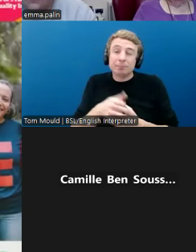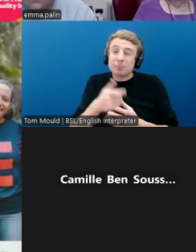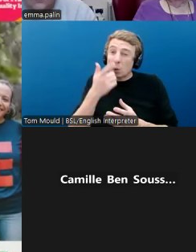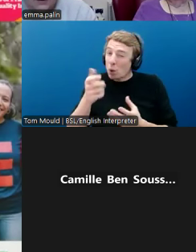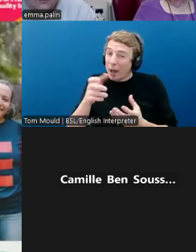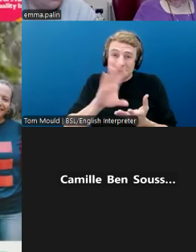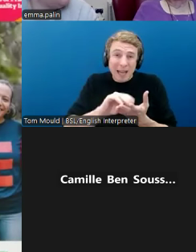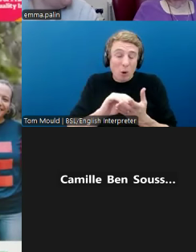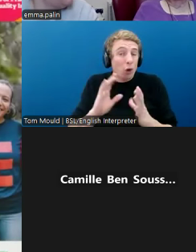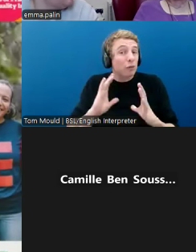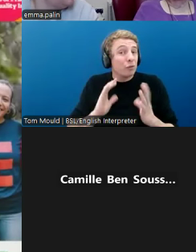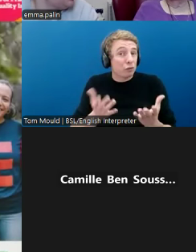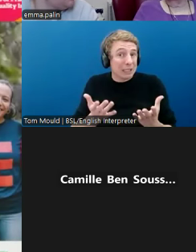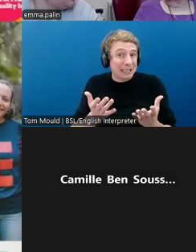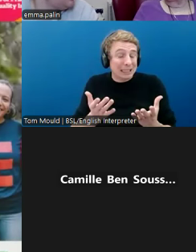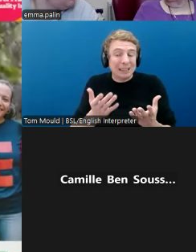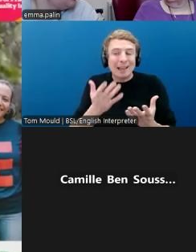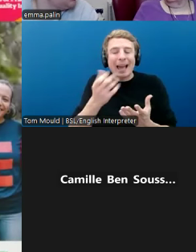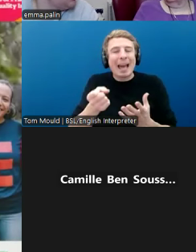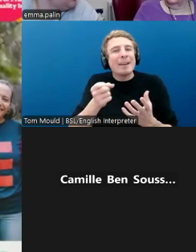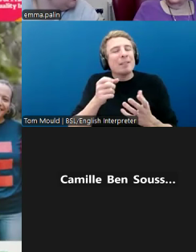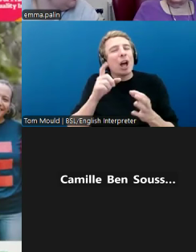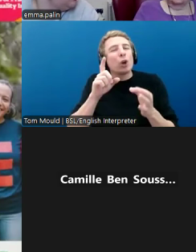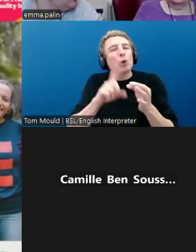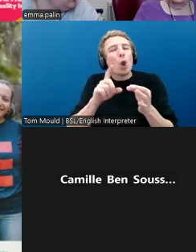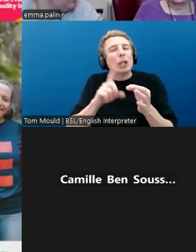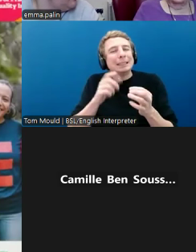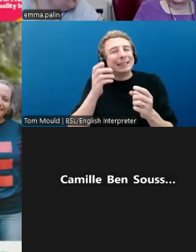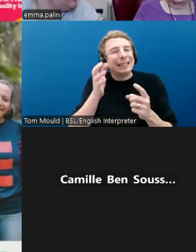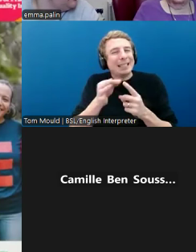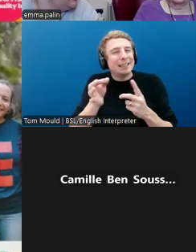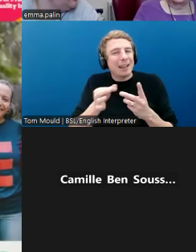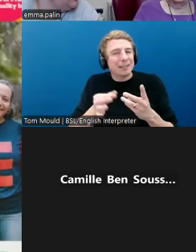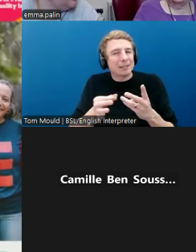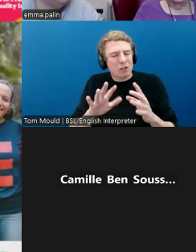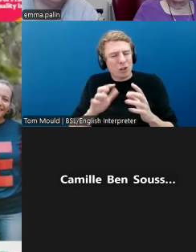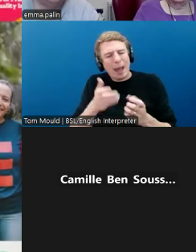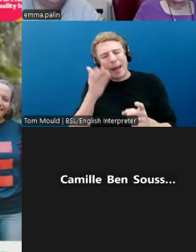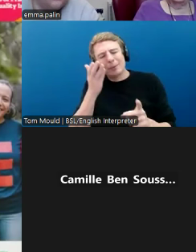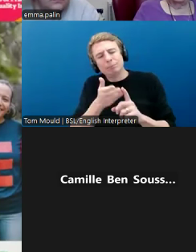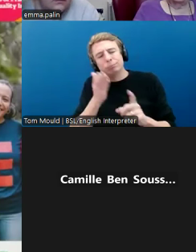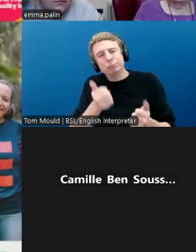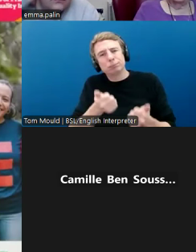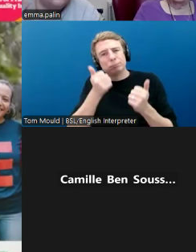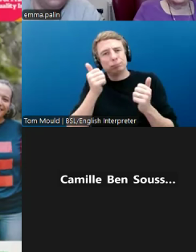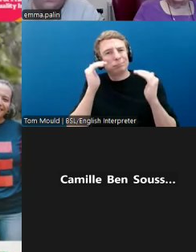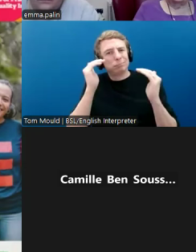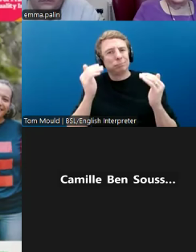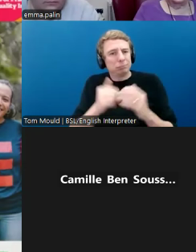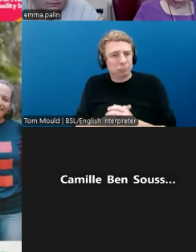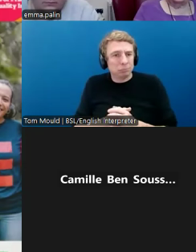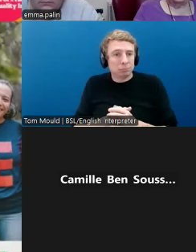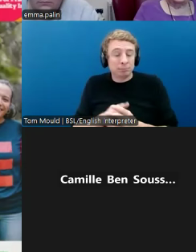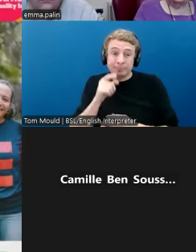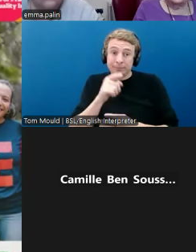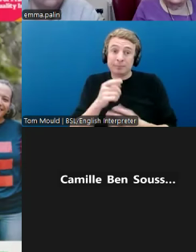there. And this was in a collective working group from all different types of individuals living, accessing and